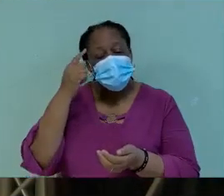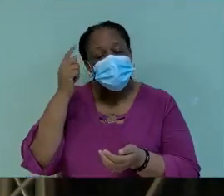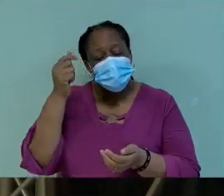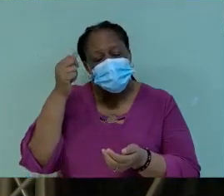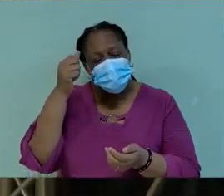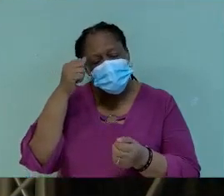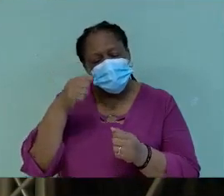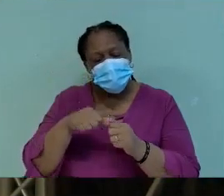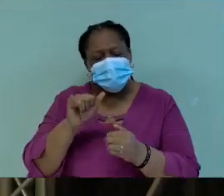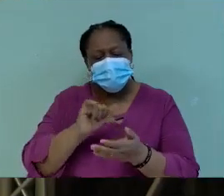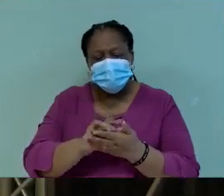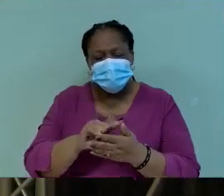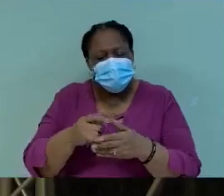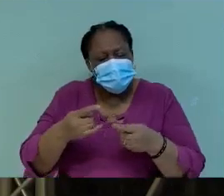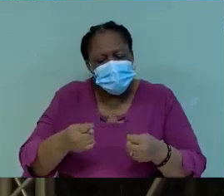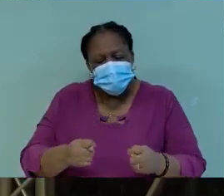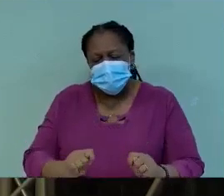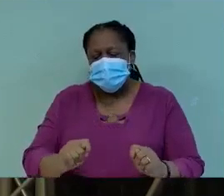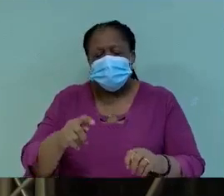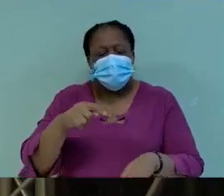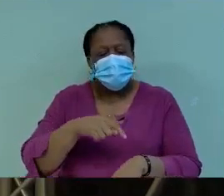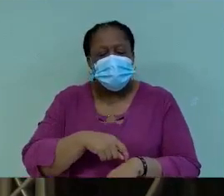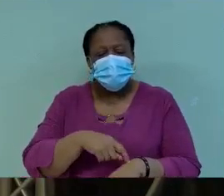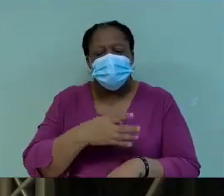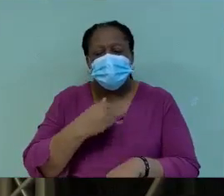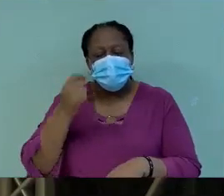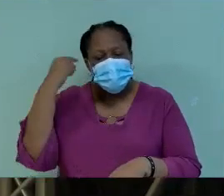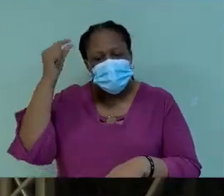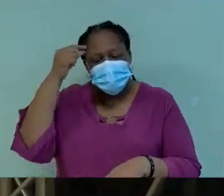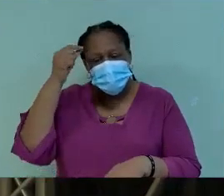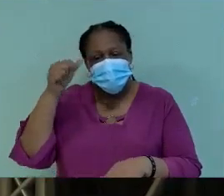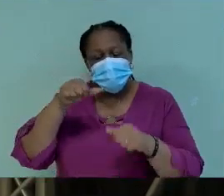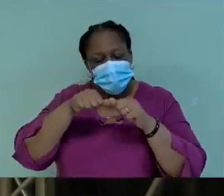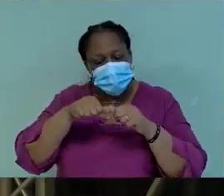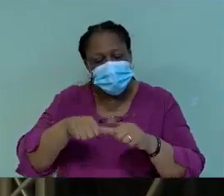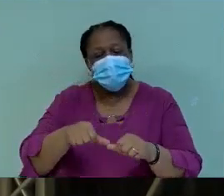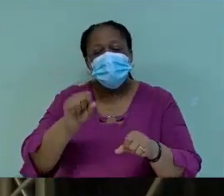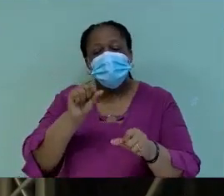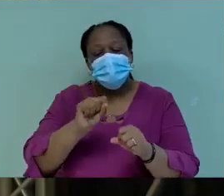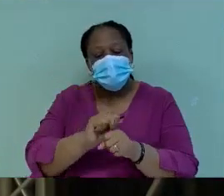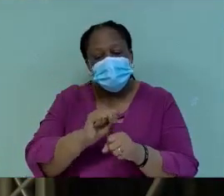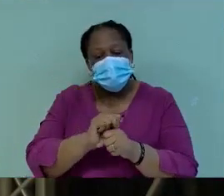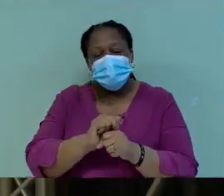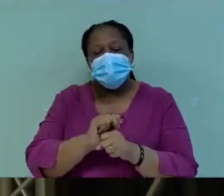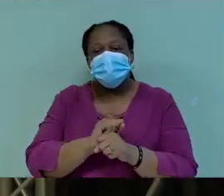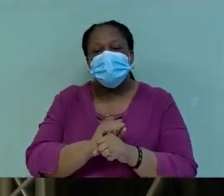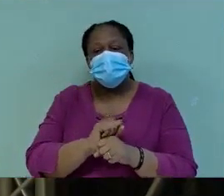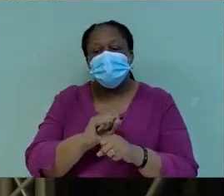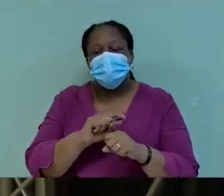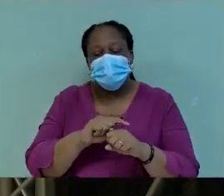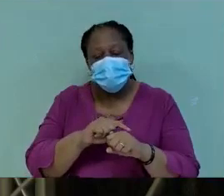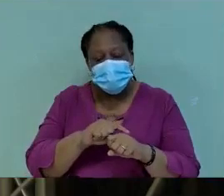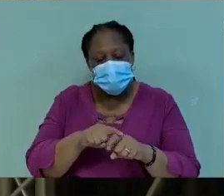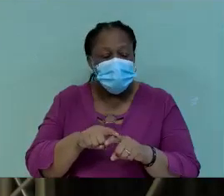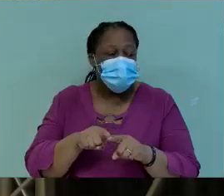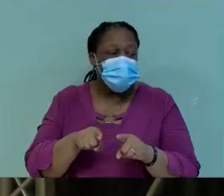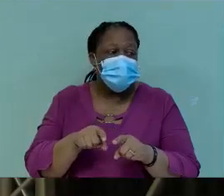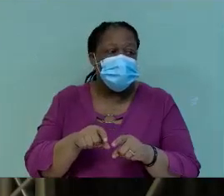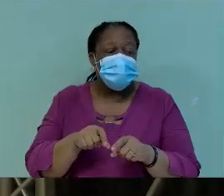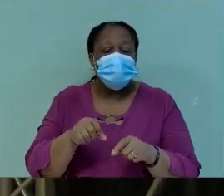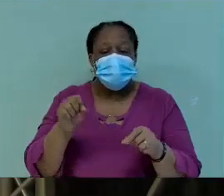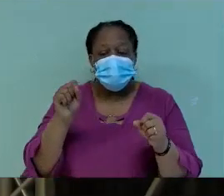time and that government has to continue to function. Therefore, as determined by the